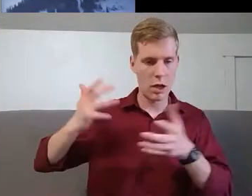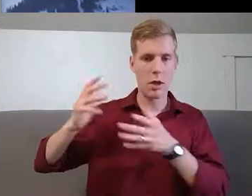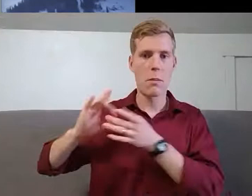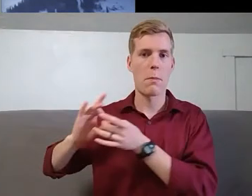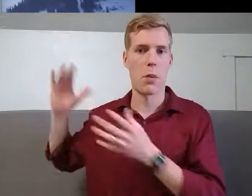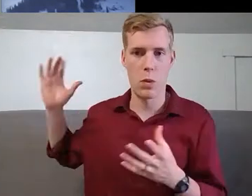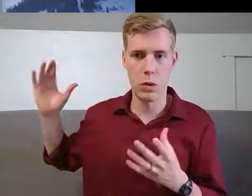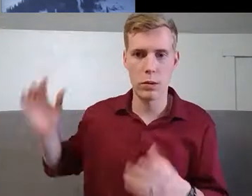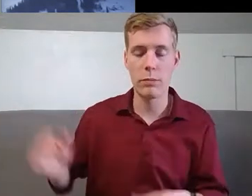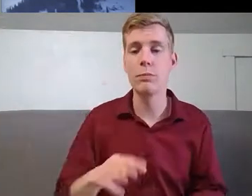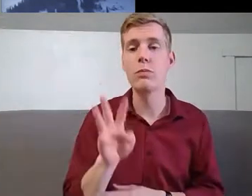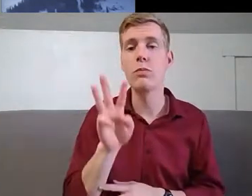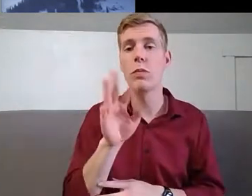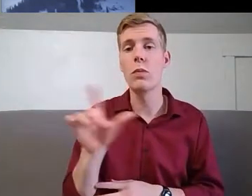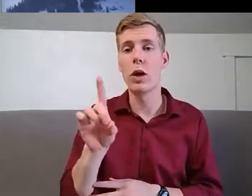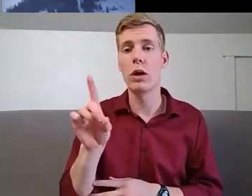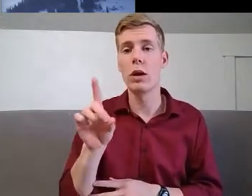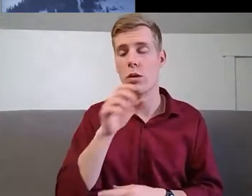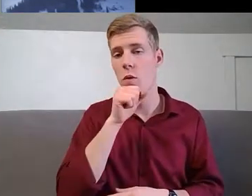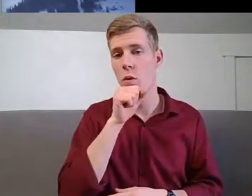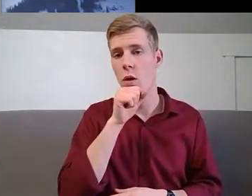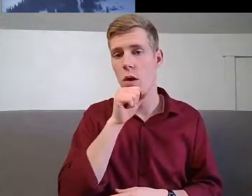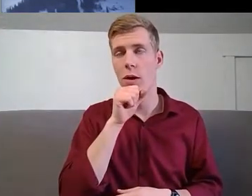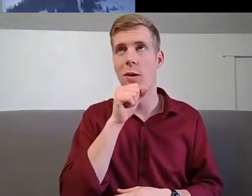Wild orange is so